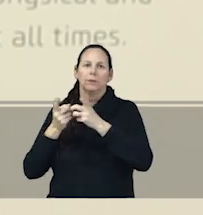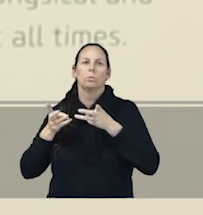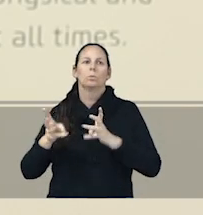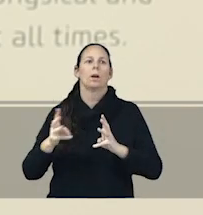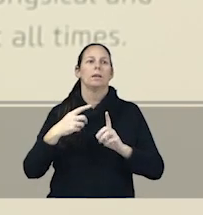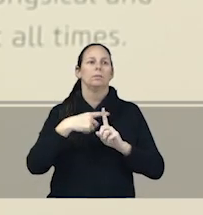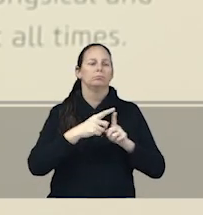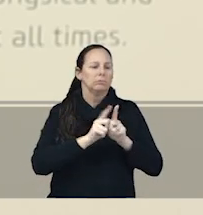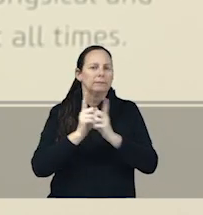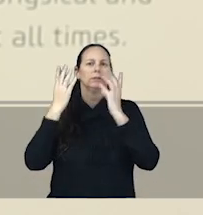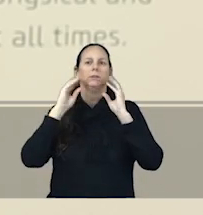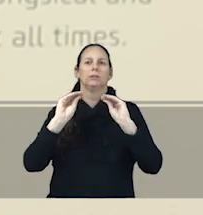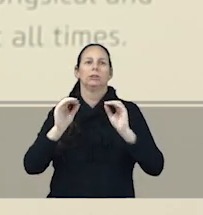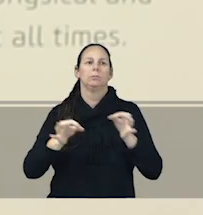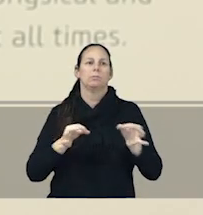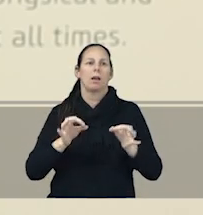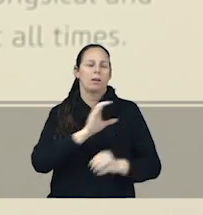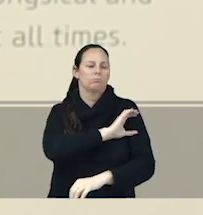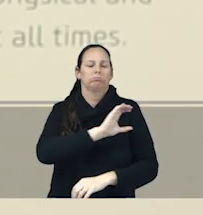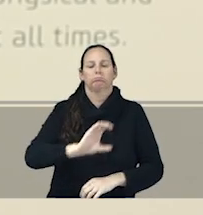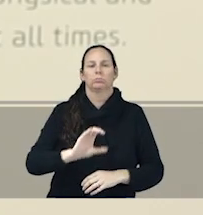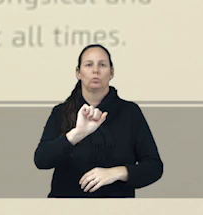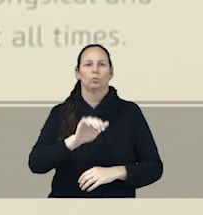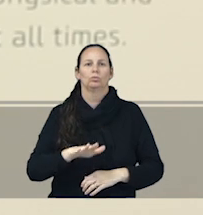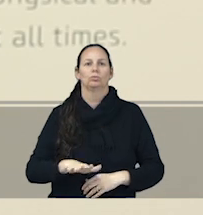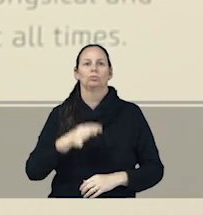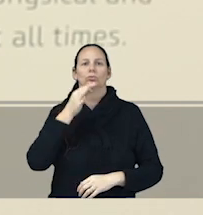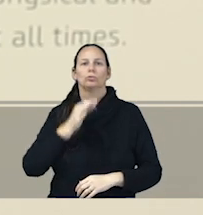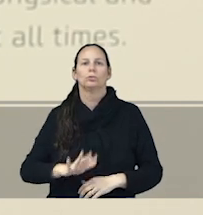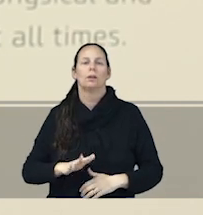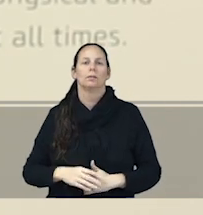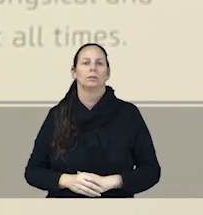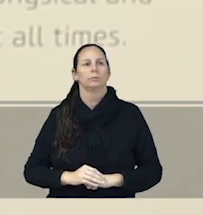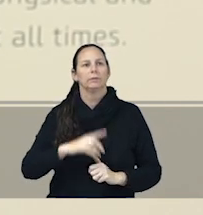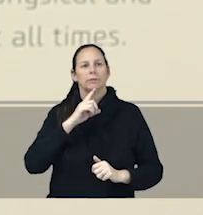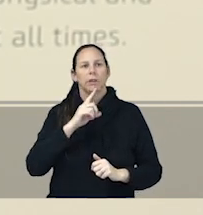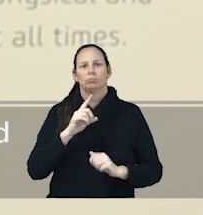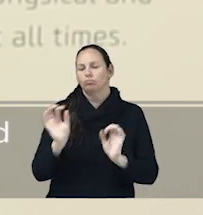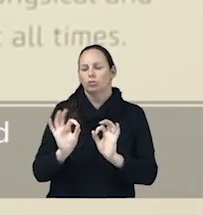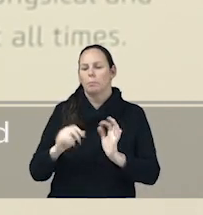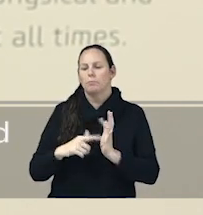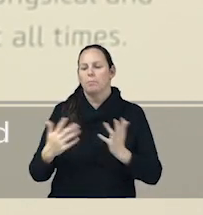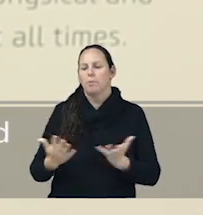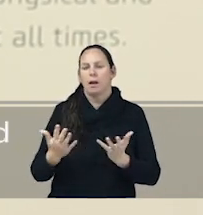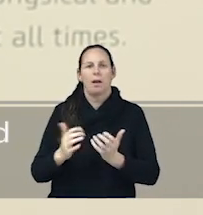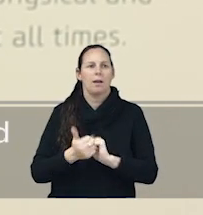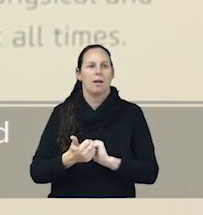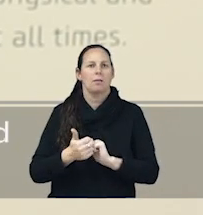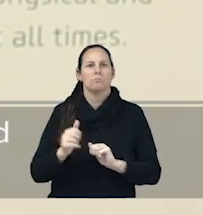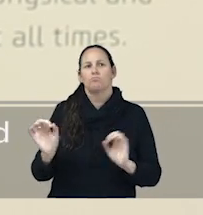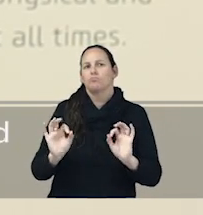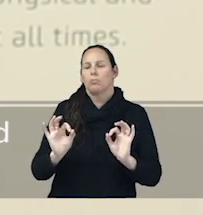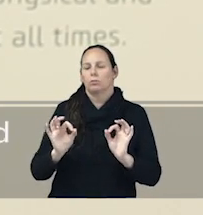It's a range of strategies and it's a range of teaching topics that are designed to empower the child not to